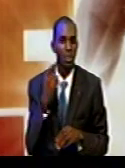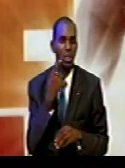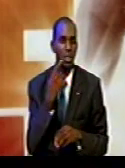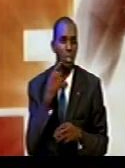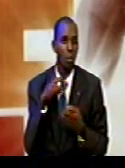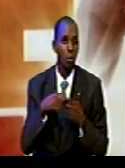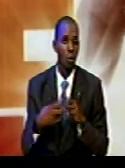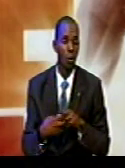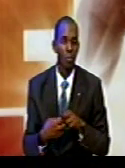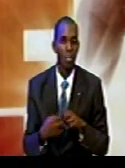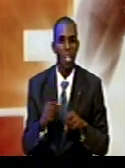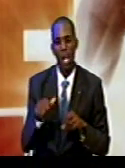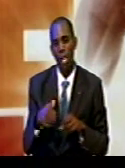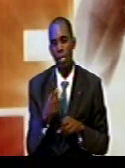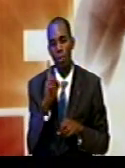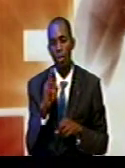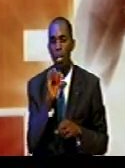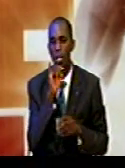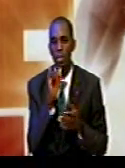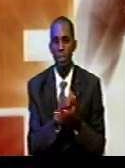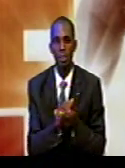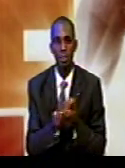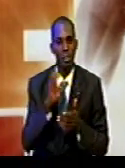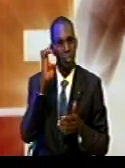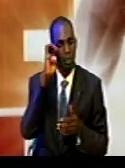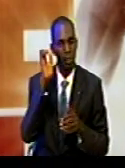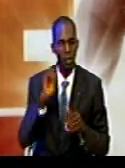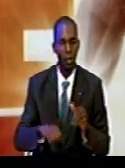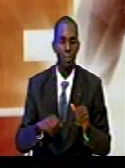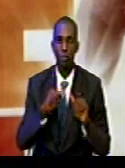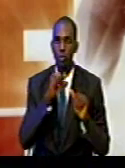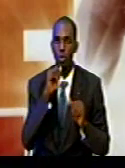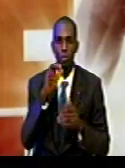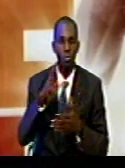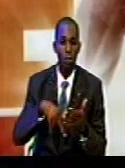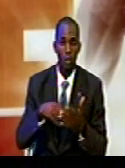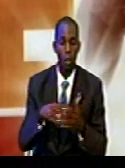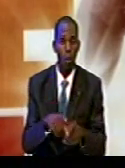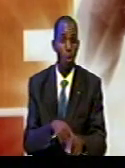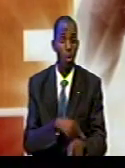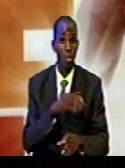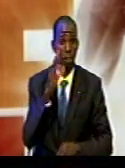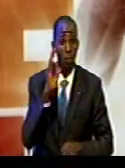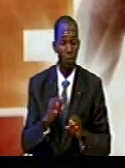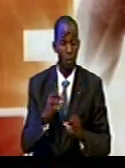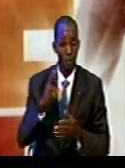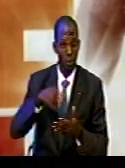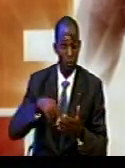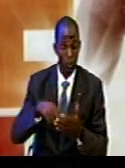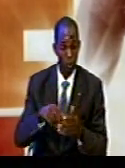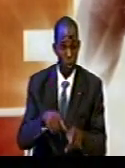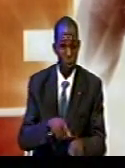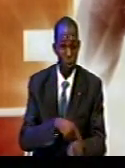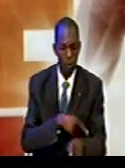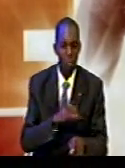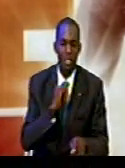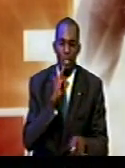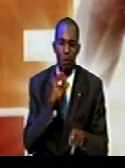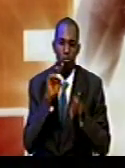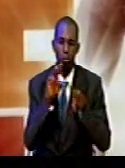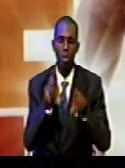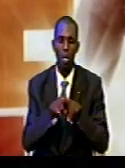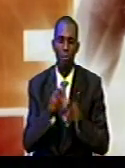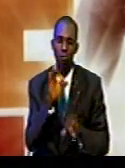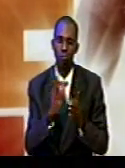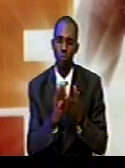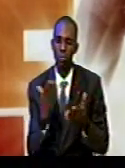water because of toothache. And another one is that I cannot read long. If I'm